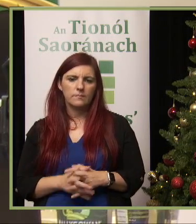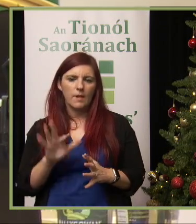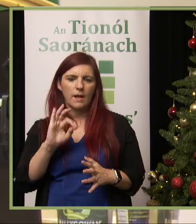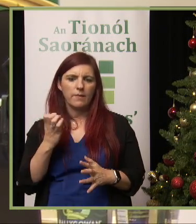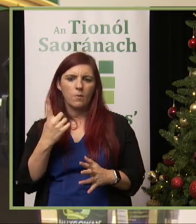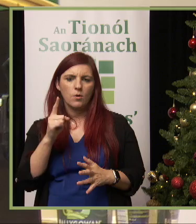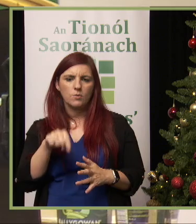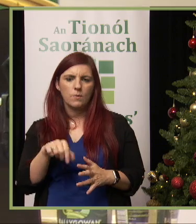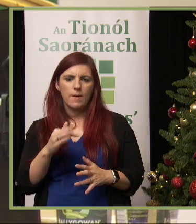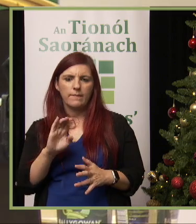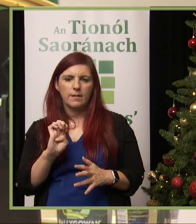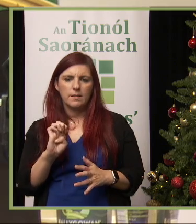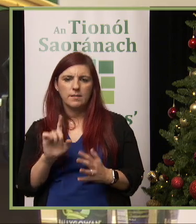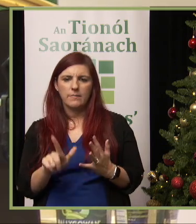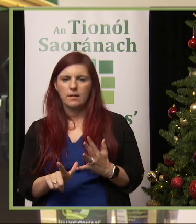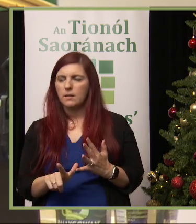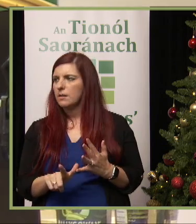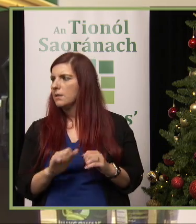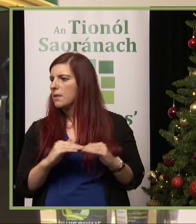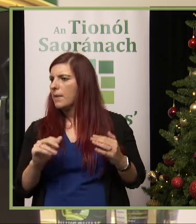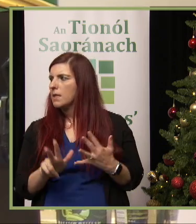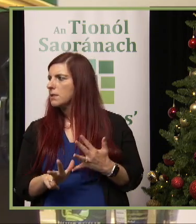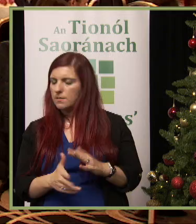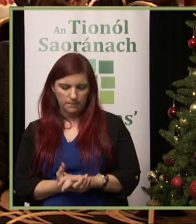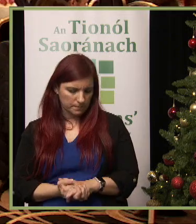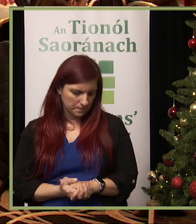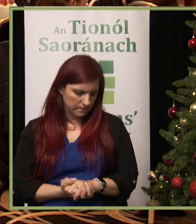to FE7. Table 8.